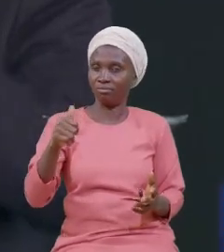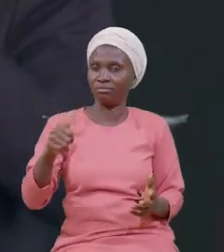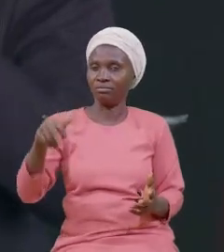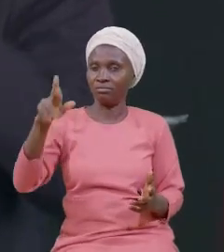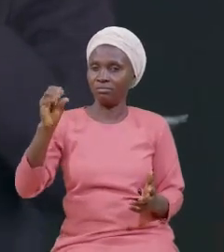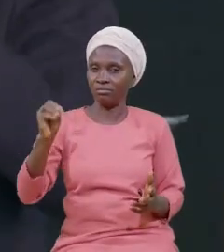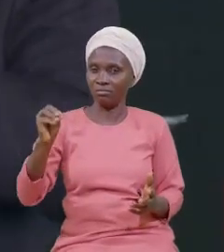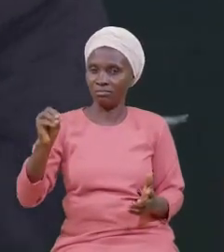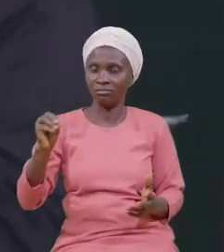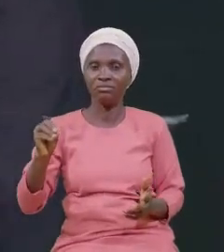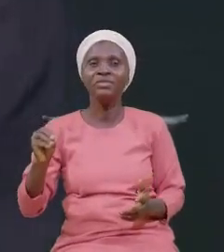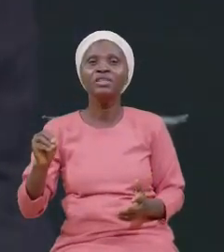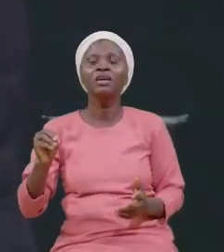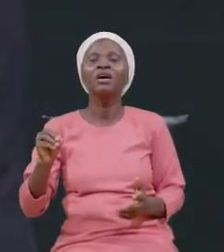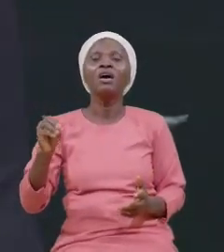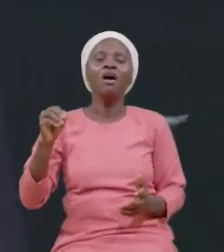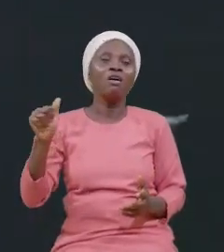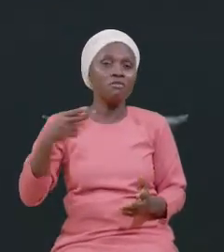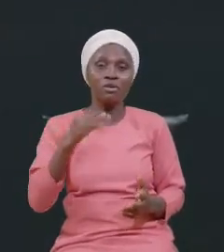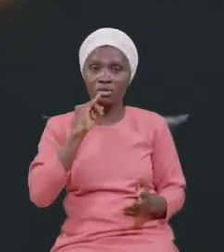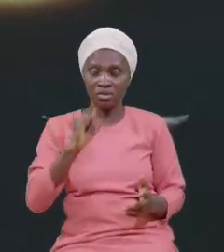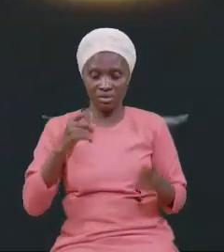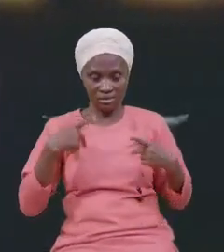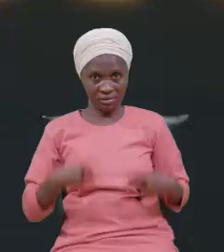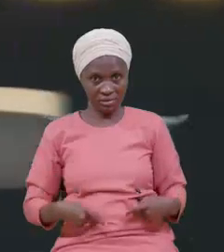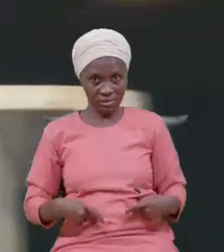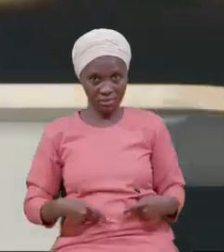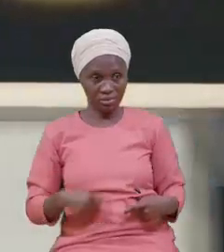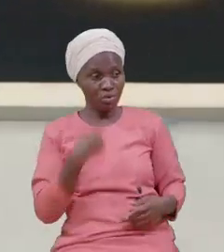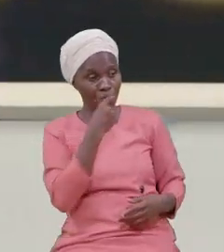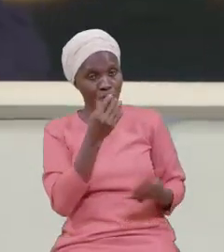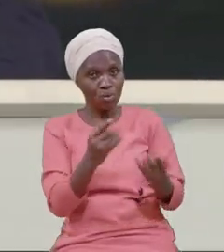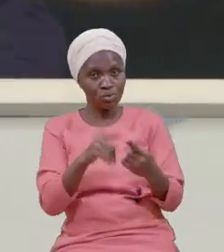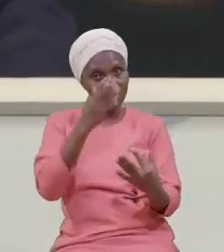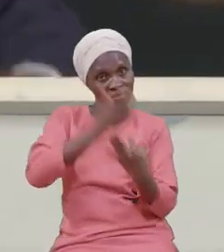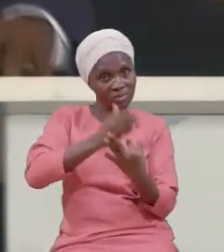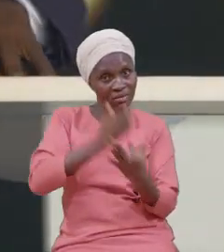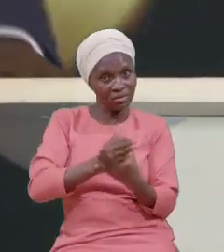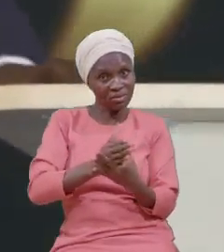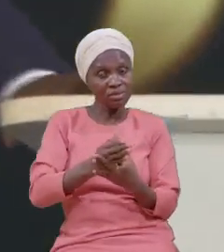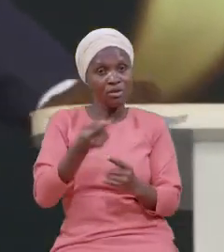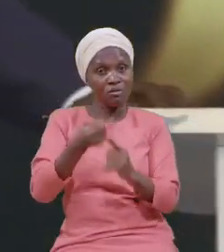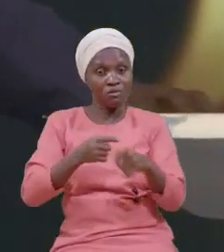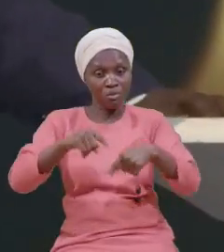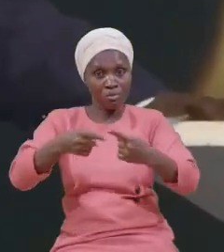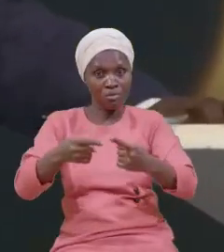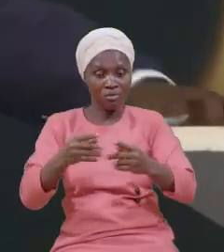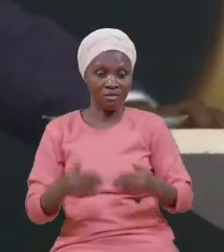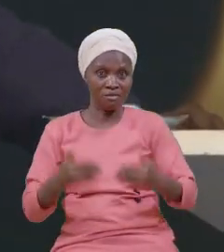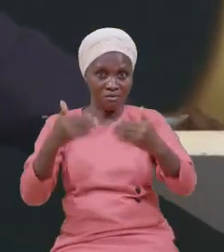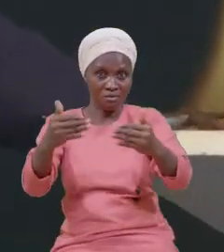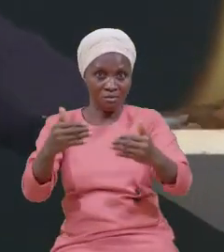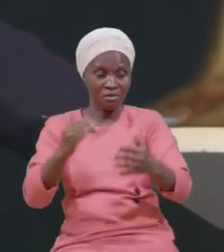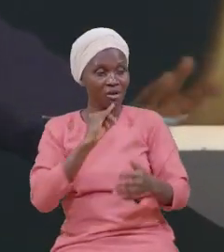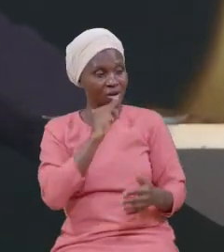that wants to prevent you from going forward is visible. And if your